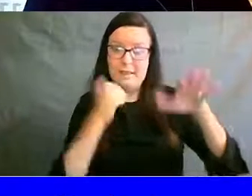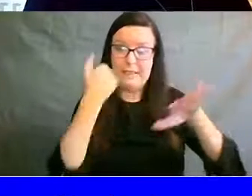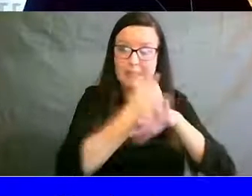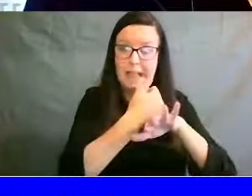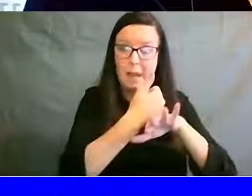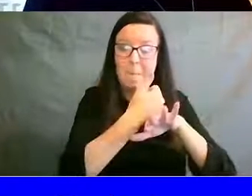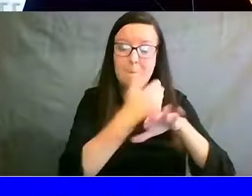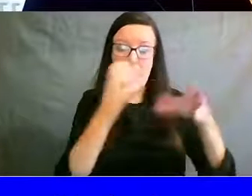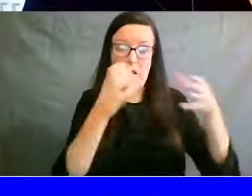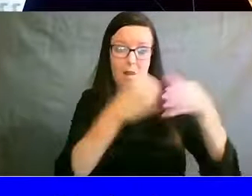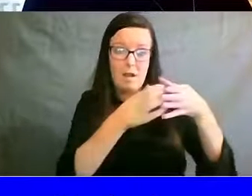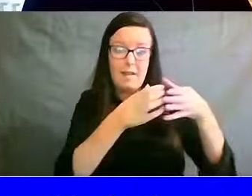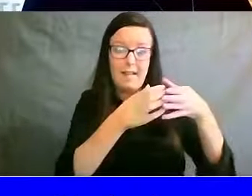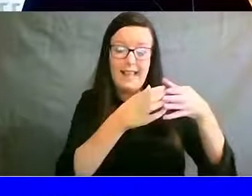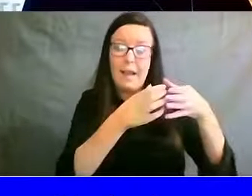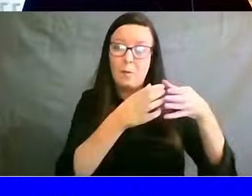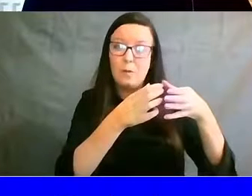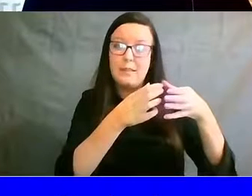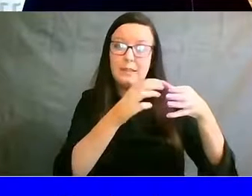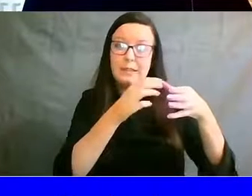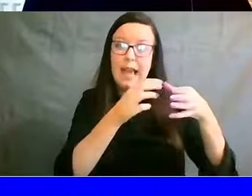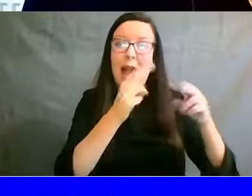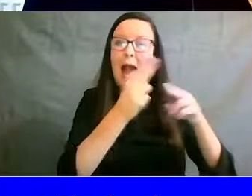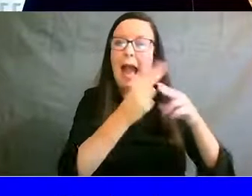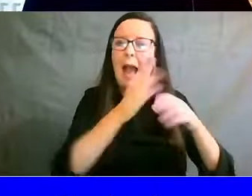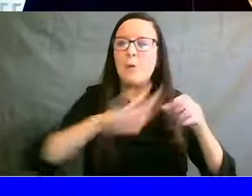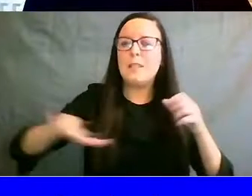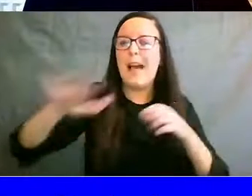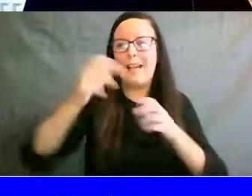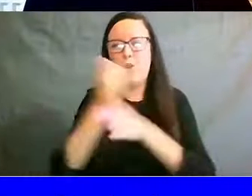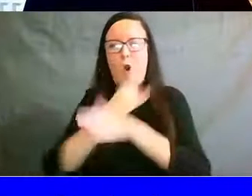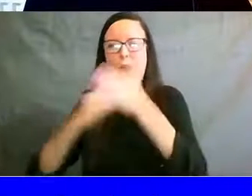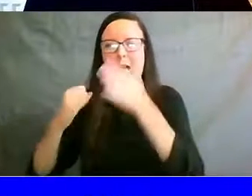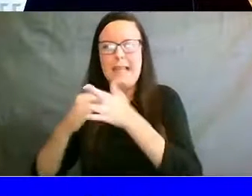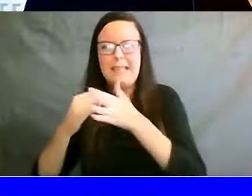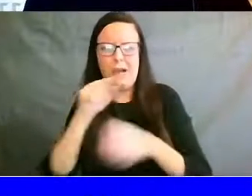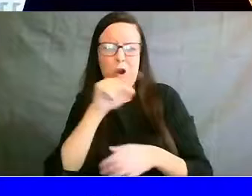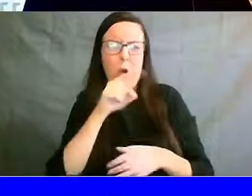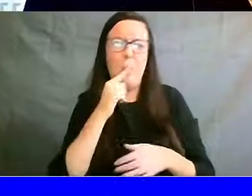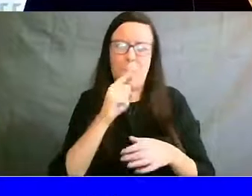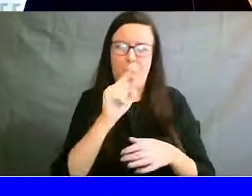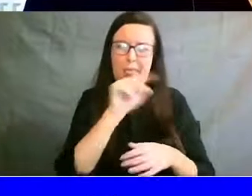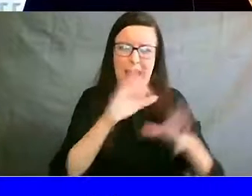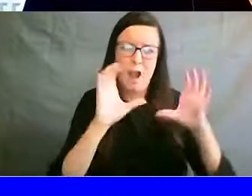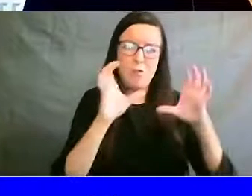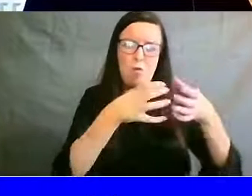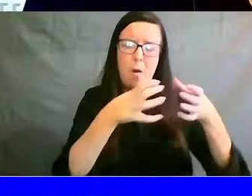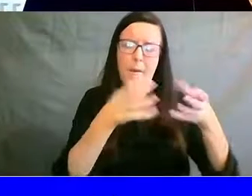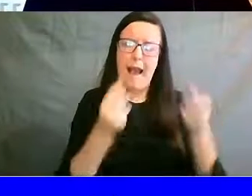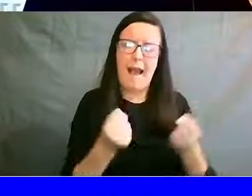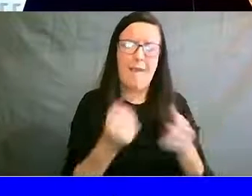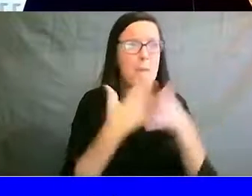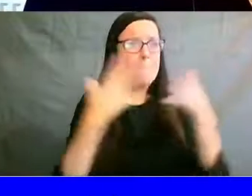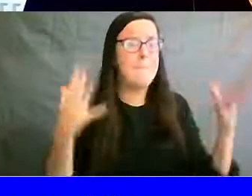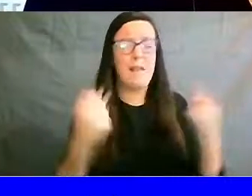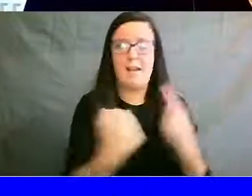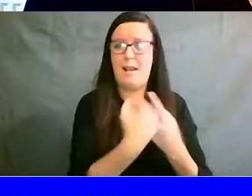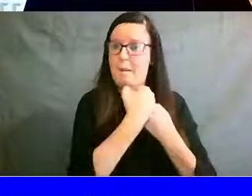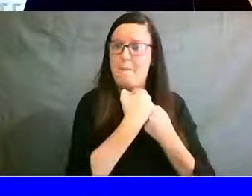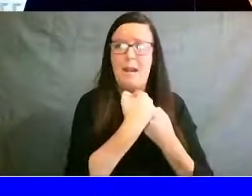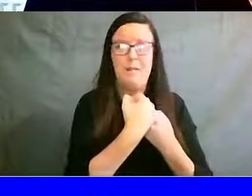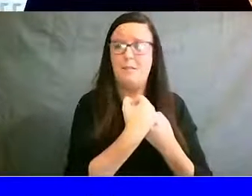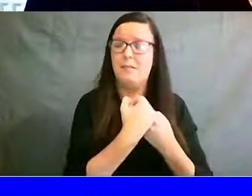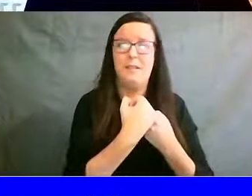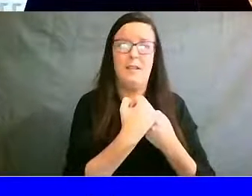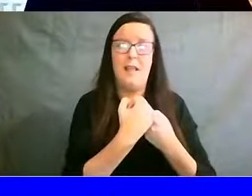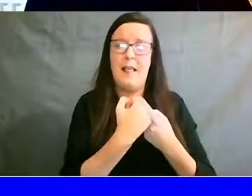the organisation, and that really had an enormous impact on our project in raising awareness among